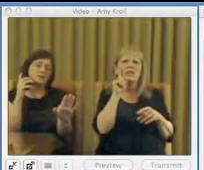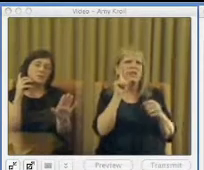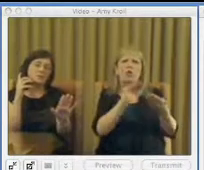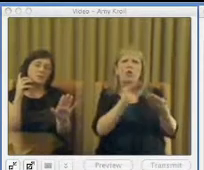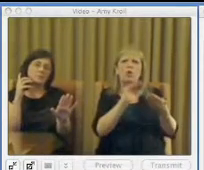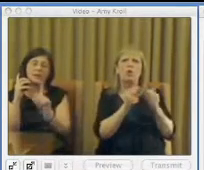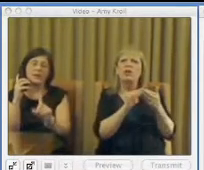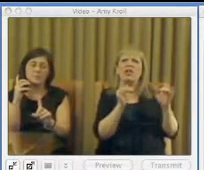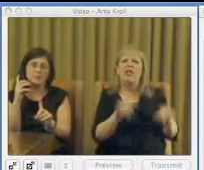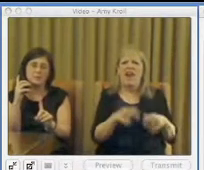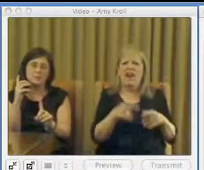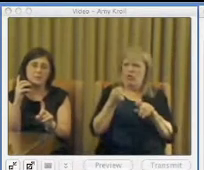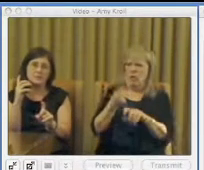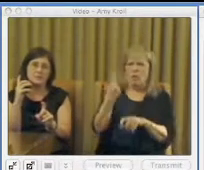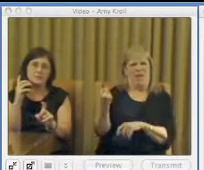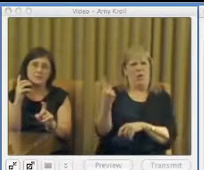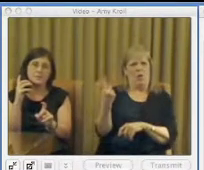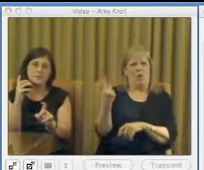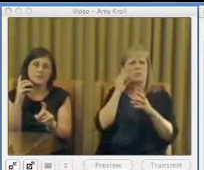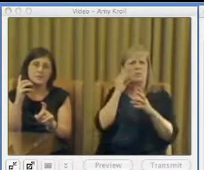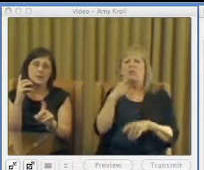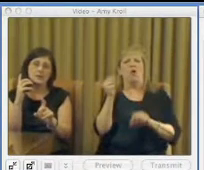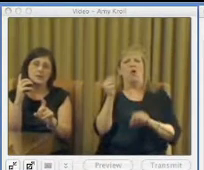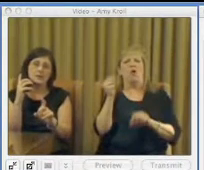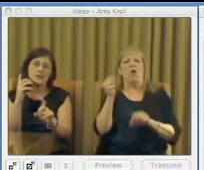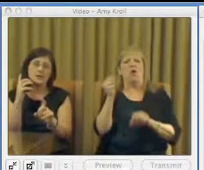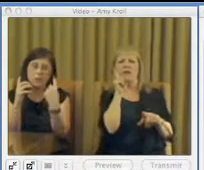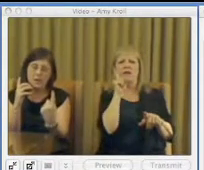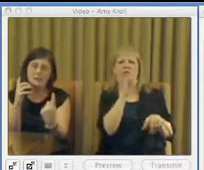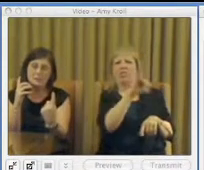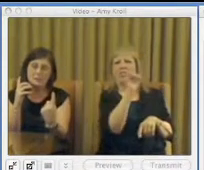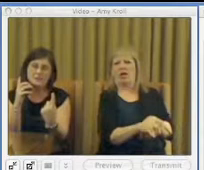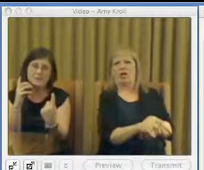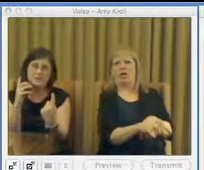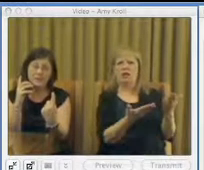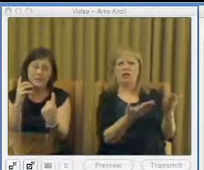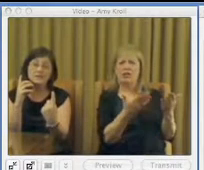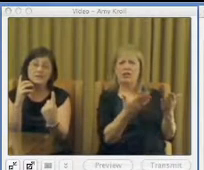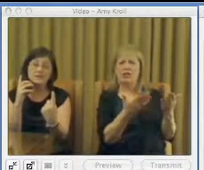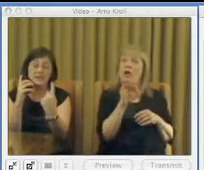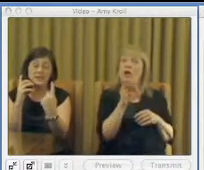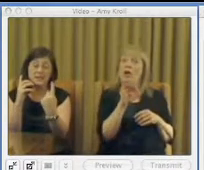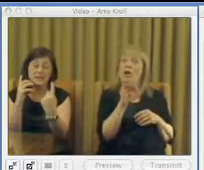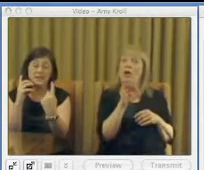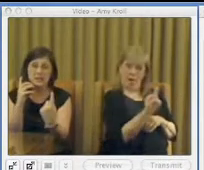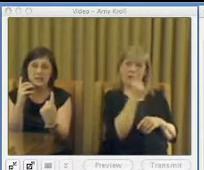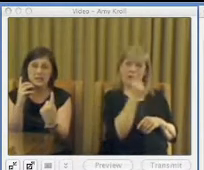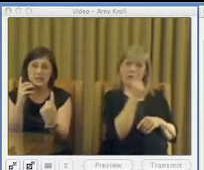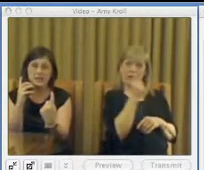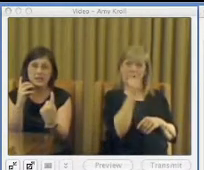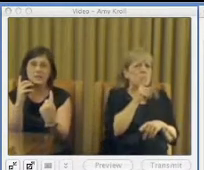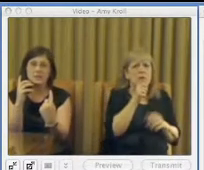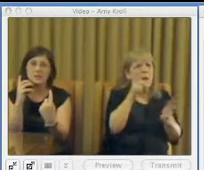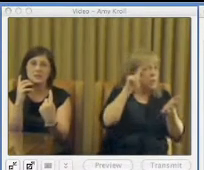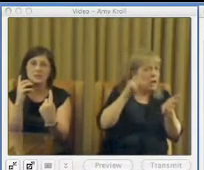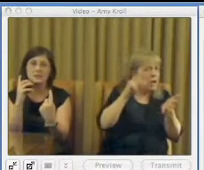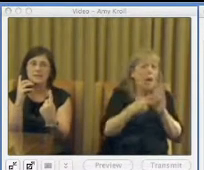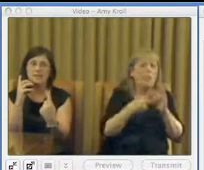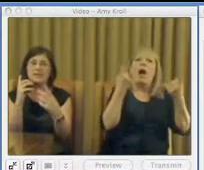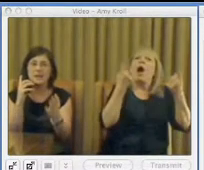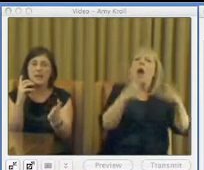label everybody based on one experience. So if they meet one deaf person that offends them